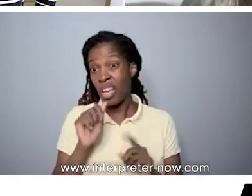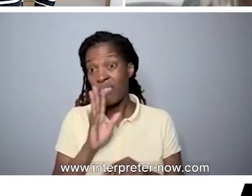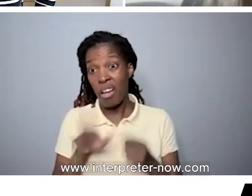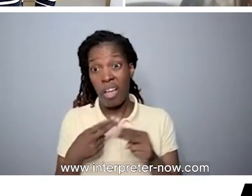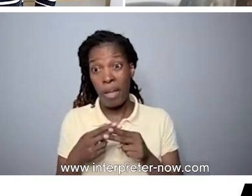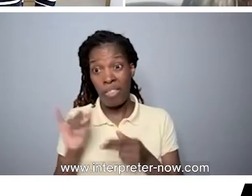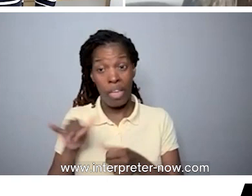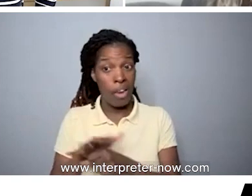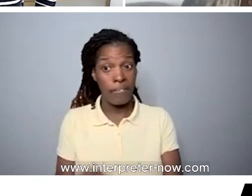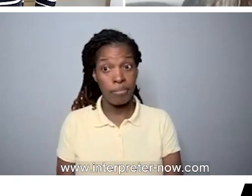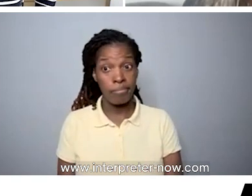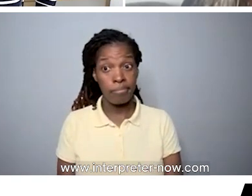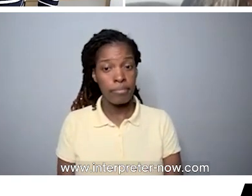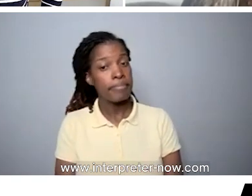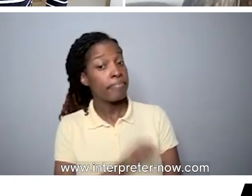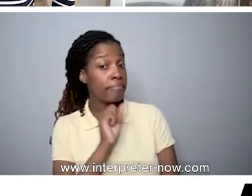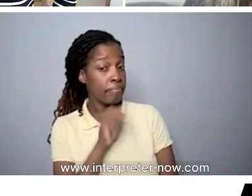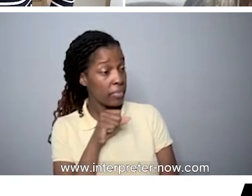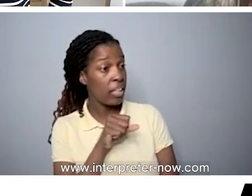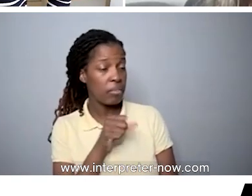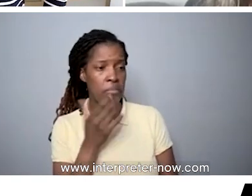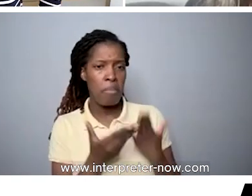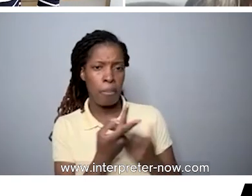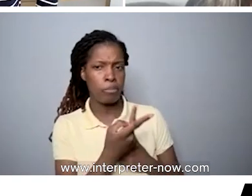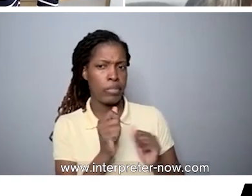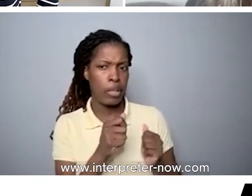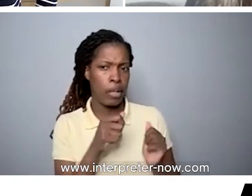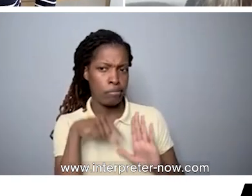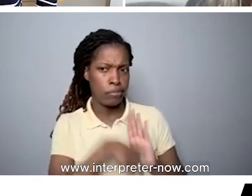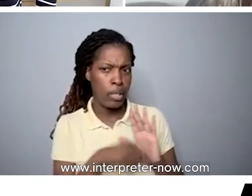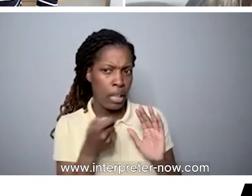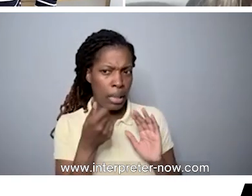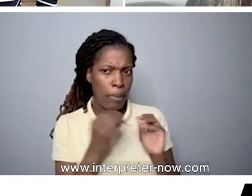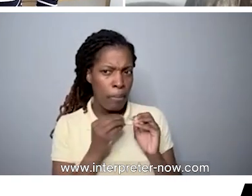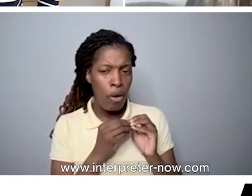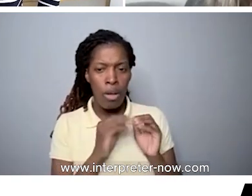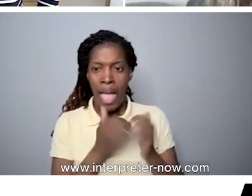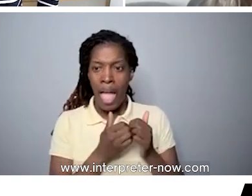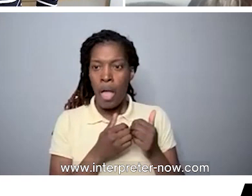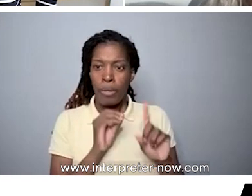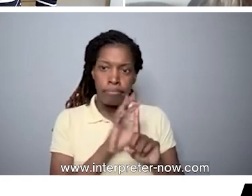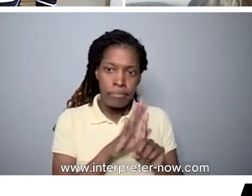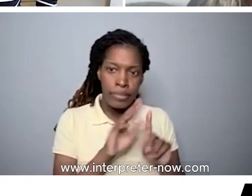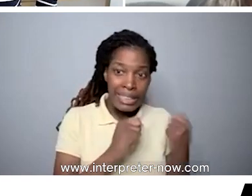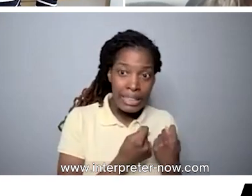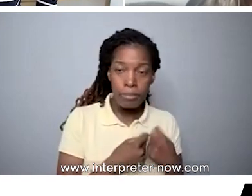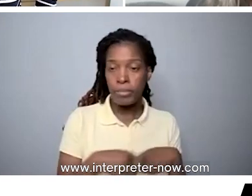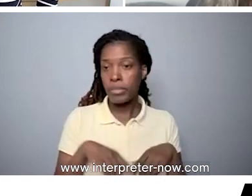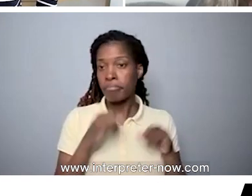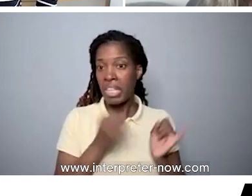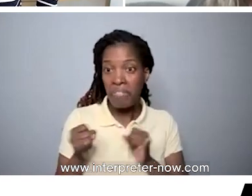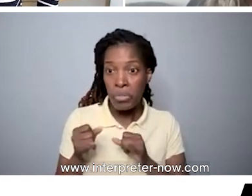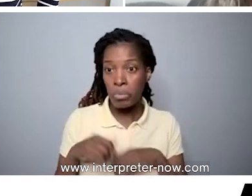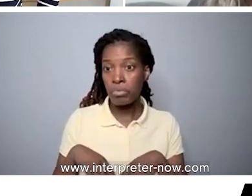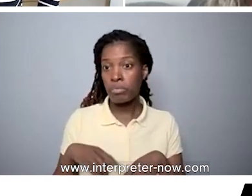again, I don't think we're talking about it. Yeah. Yeah. I mean, and maybe we can go a little bit more into the details of how it affects us, how